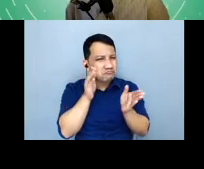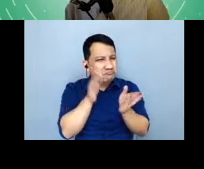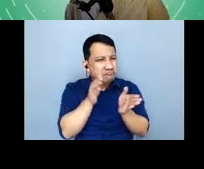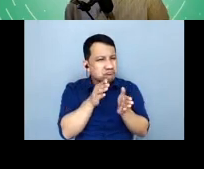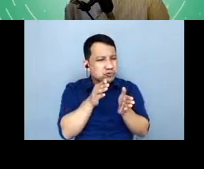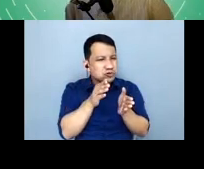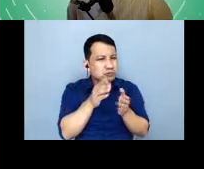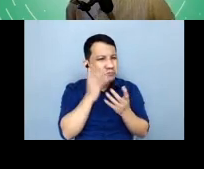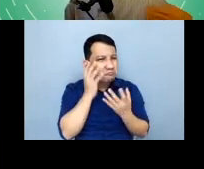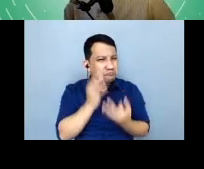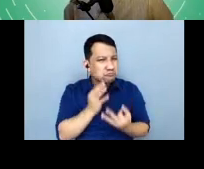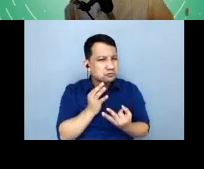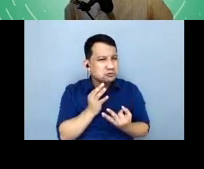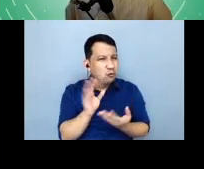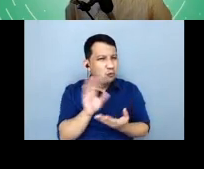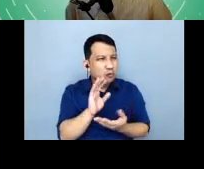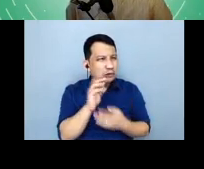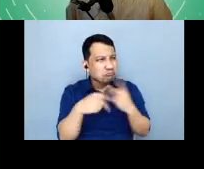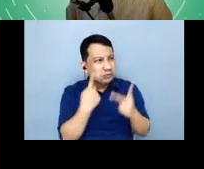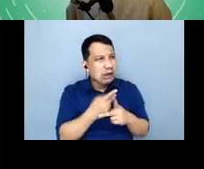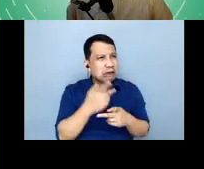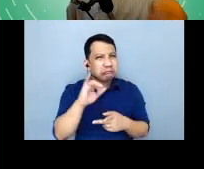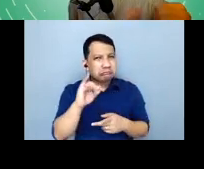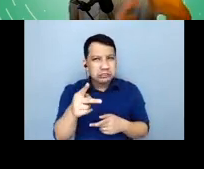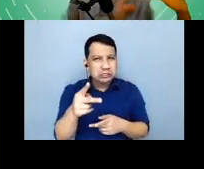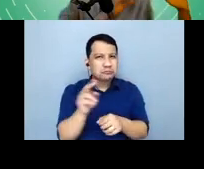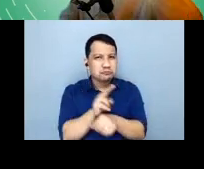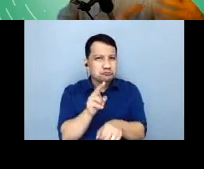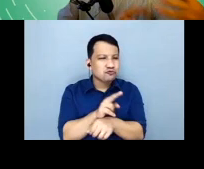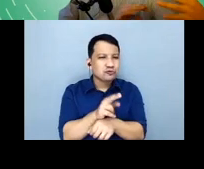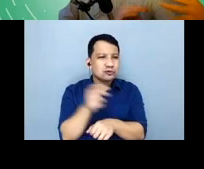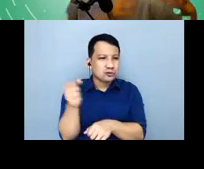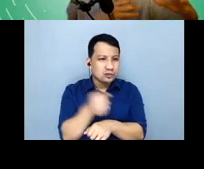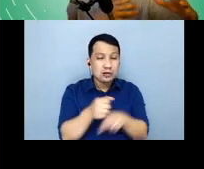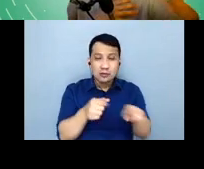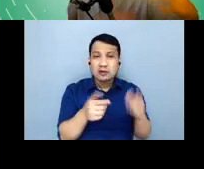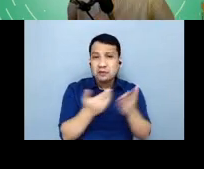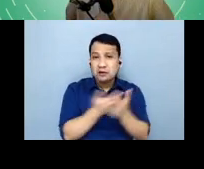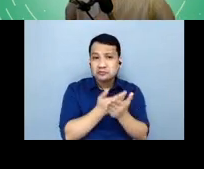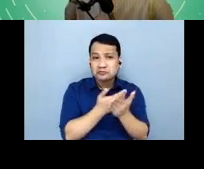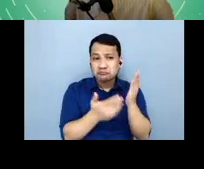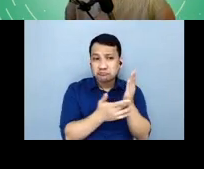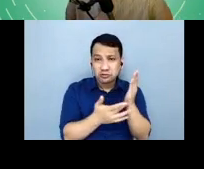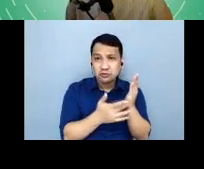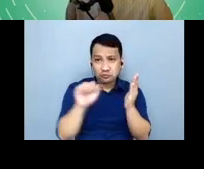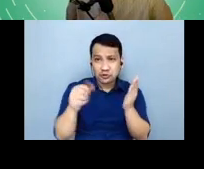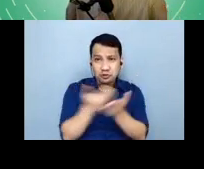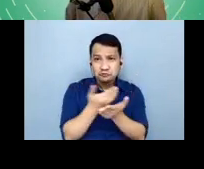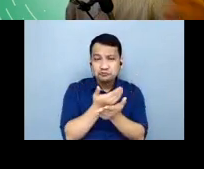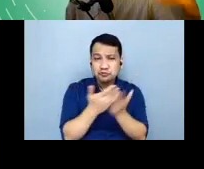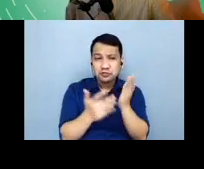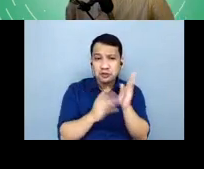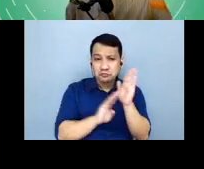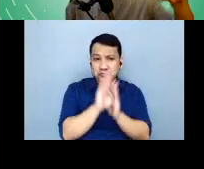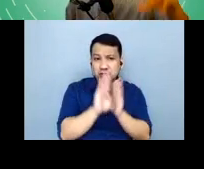small decisions, like what kind of ink we print packaging on, you can actually use these new technologies, these new developments